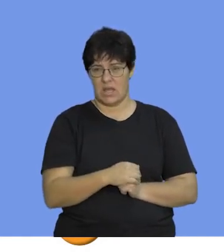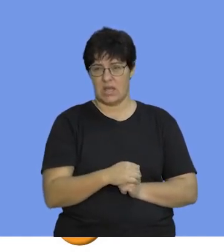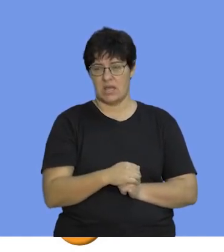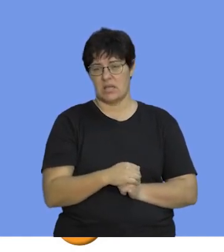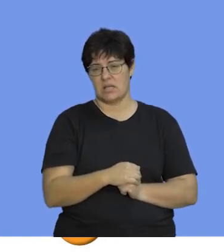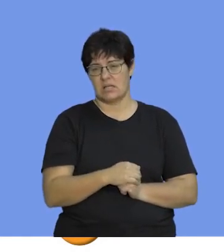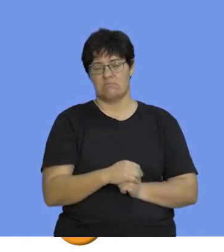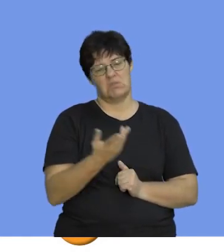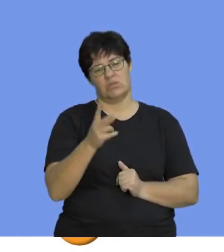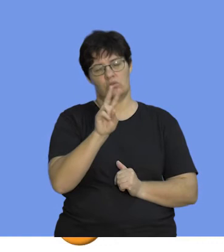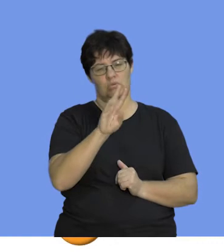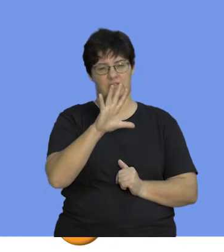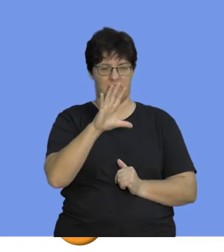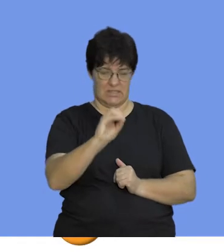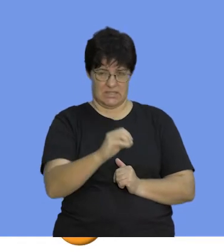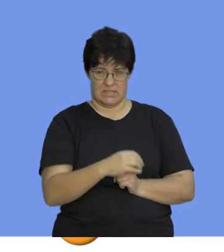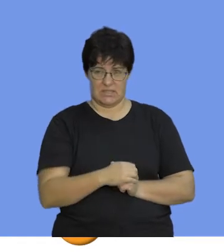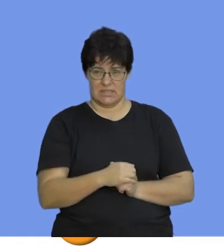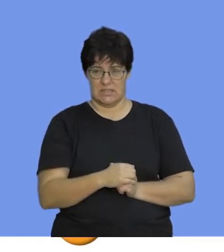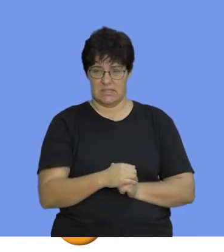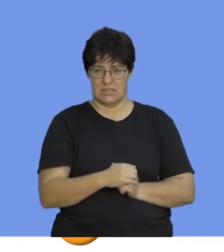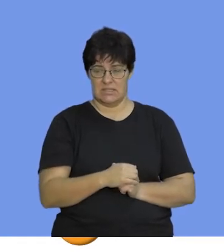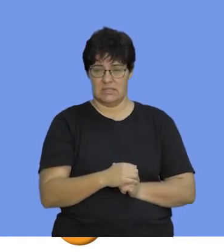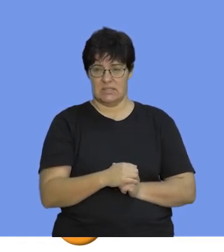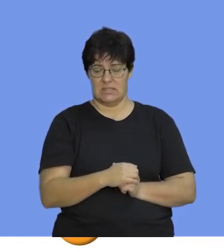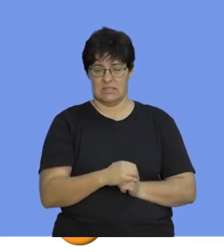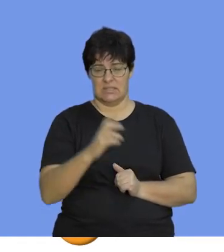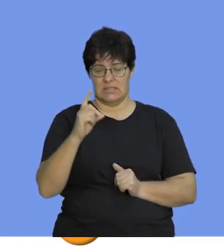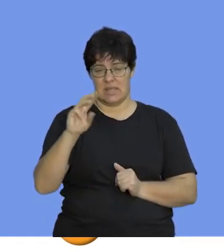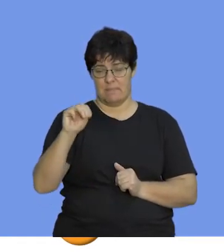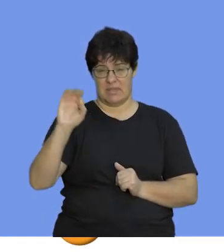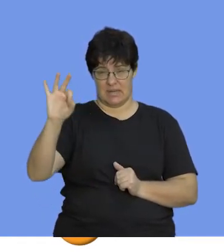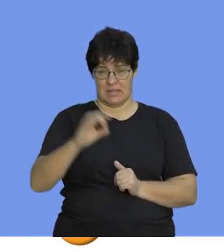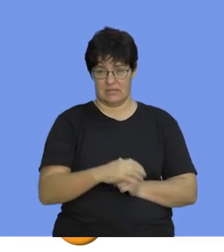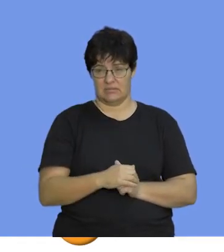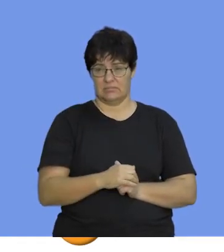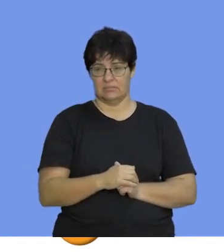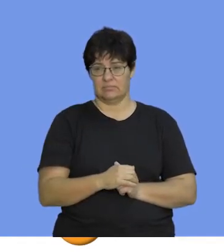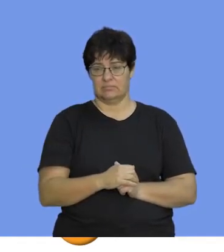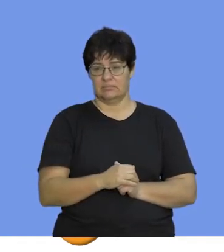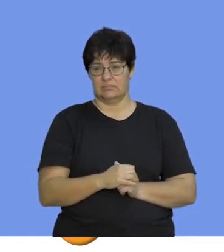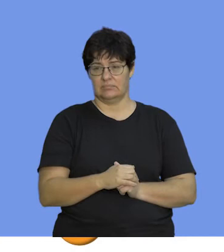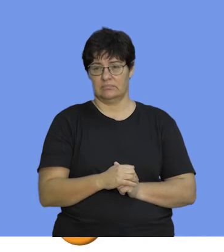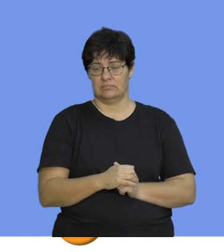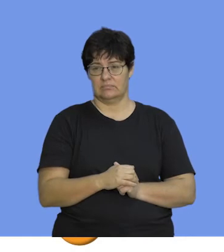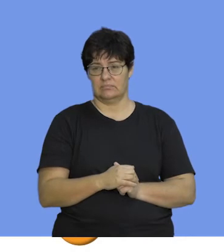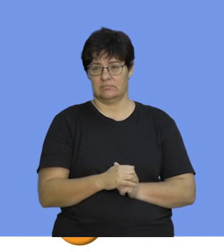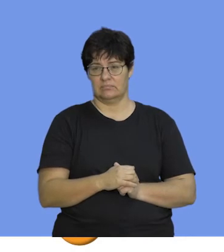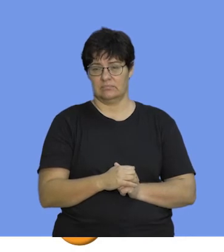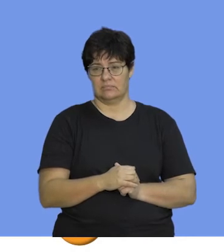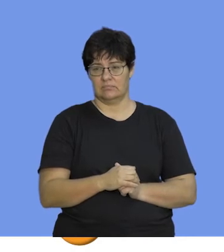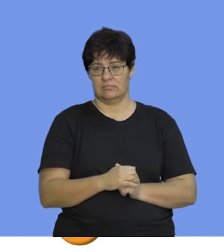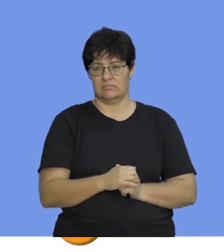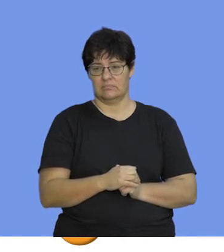So a quarter is like 250 cubic centimeters, okay? So that's